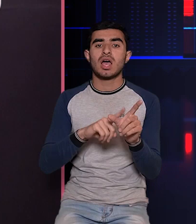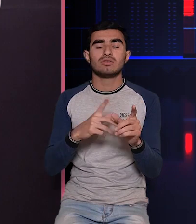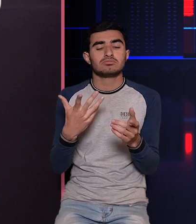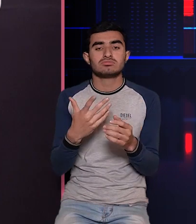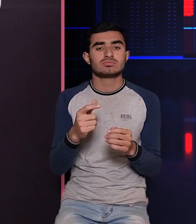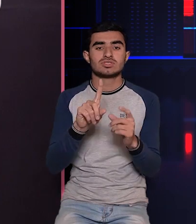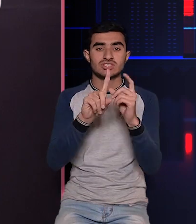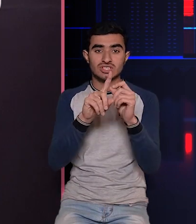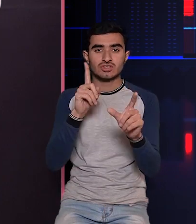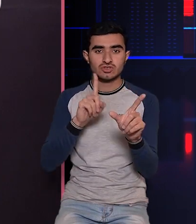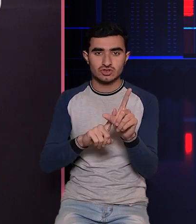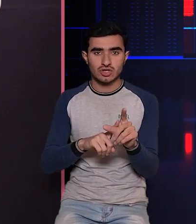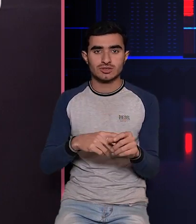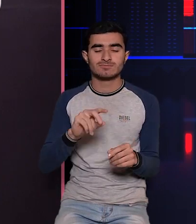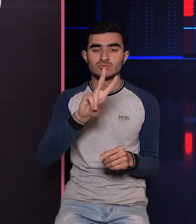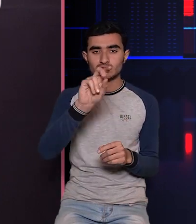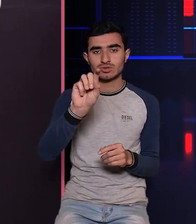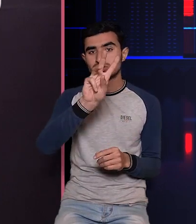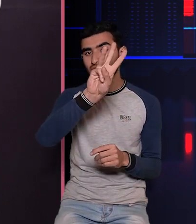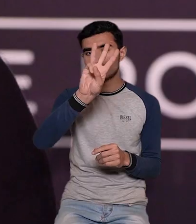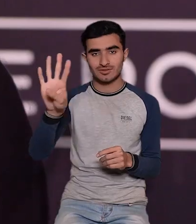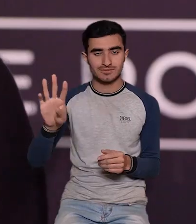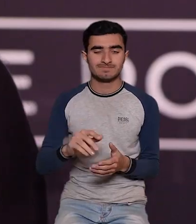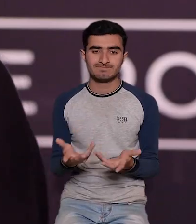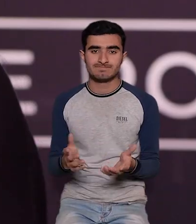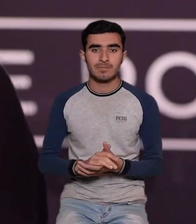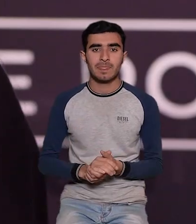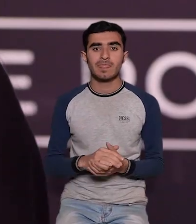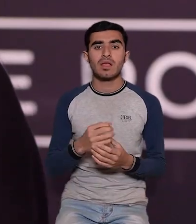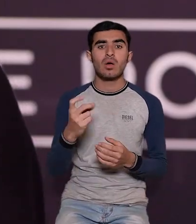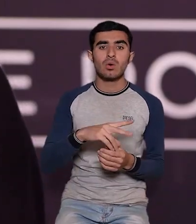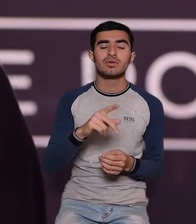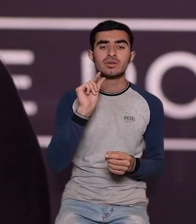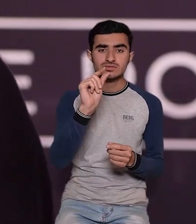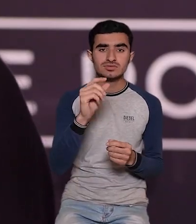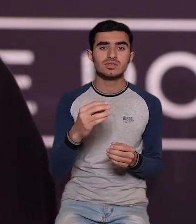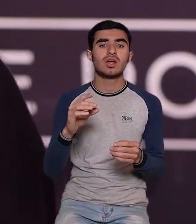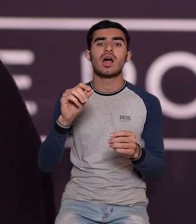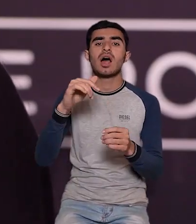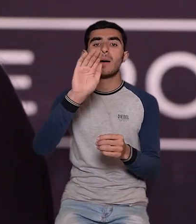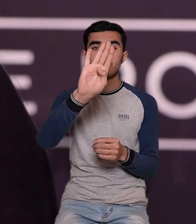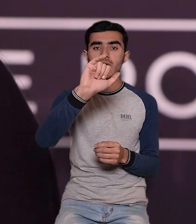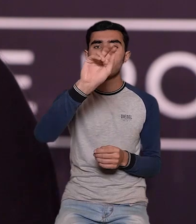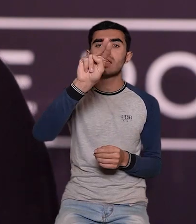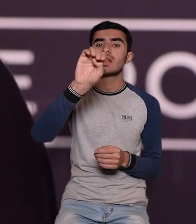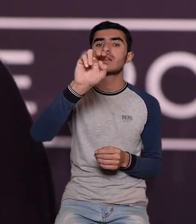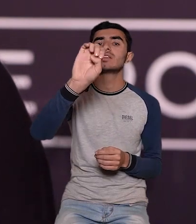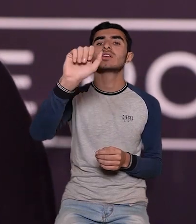will be the 10 years of the foundation. So for those who are not familiar with the concept of a